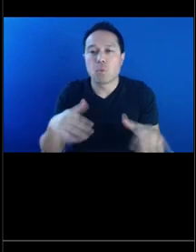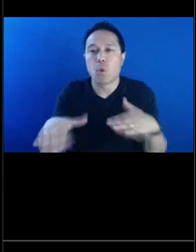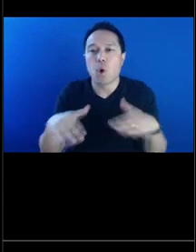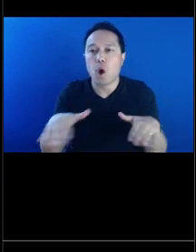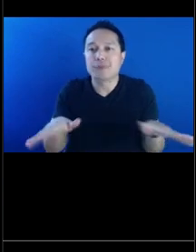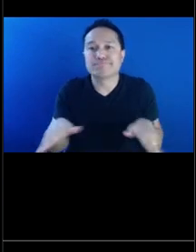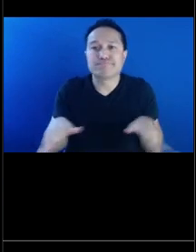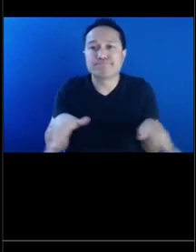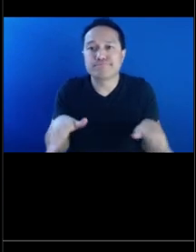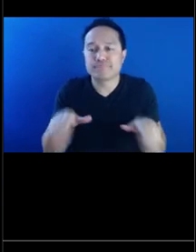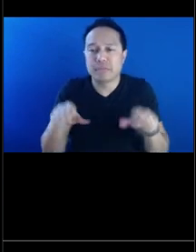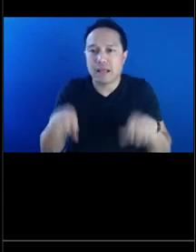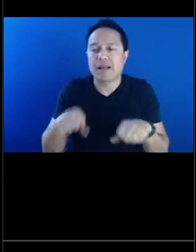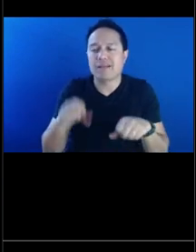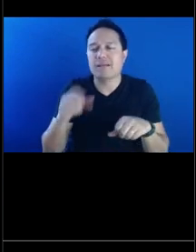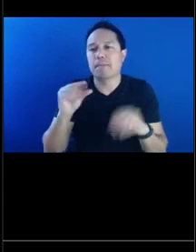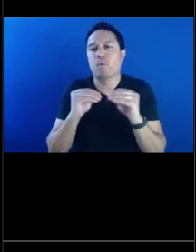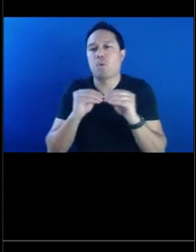more distant type of relative.